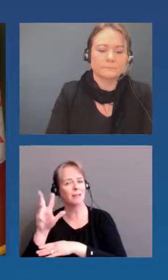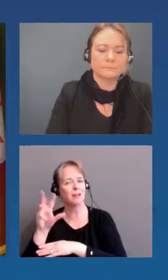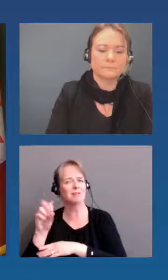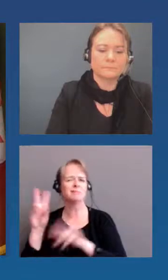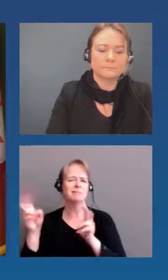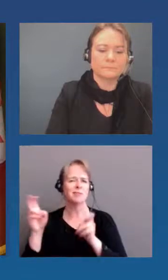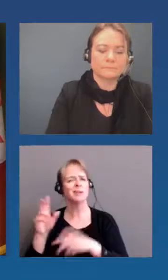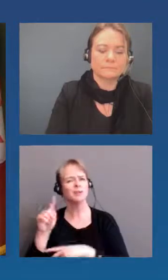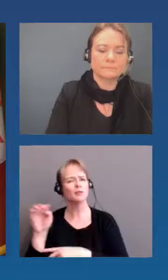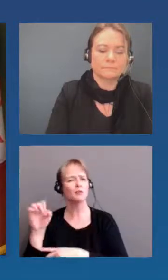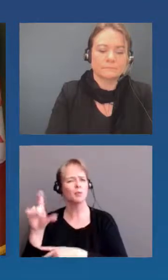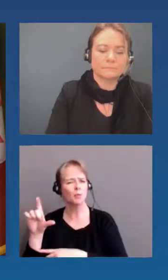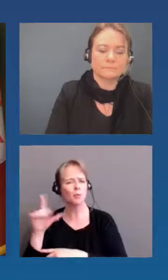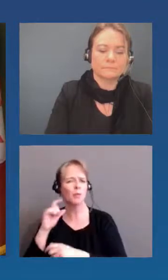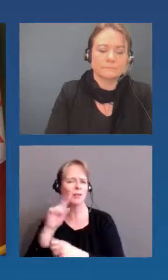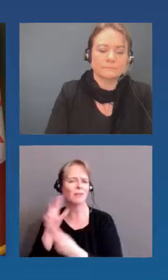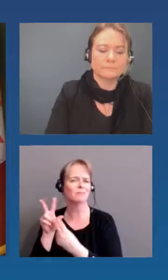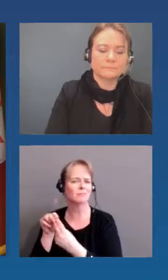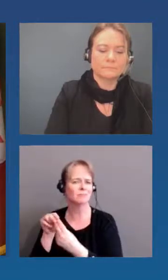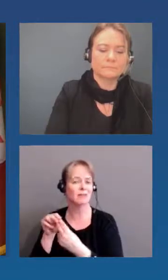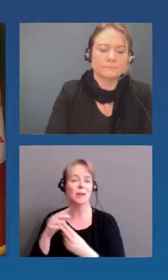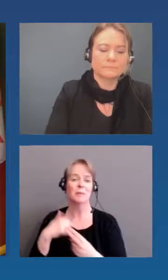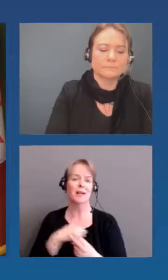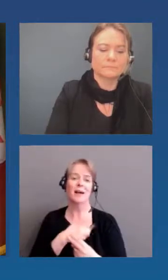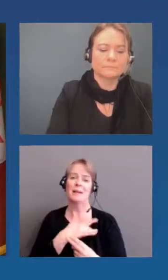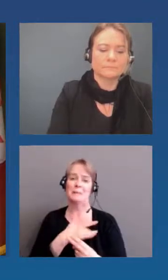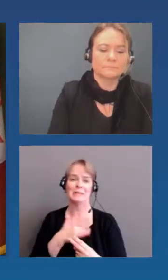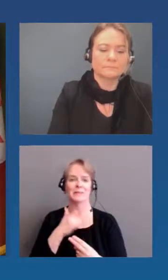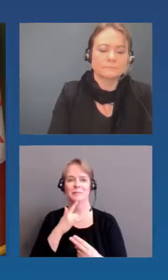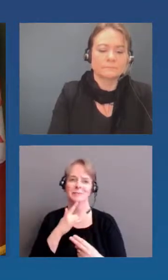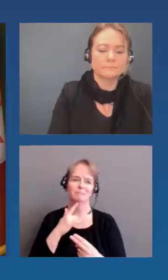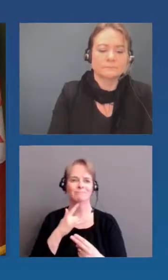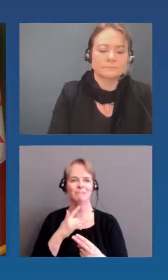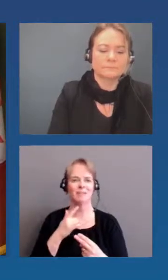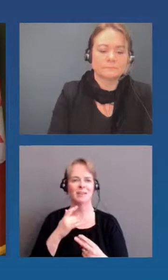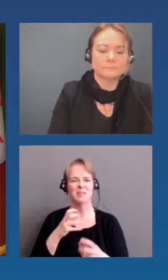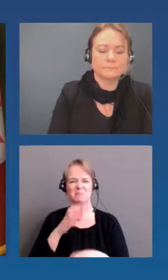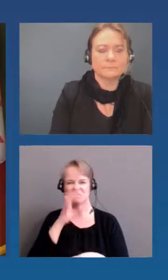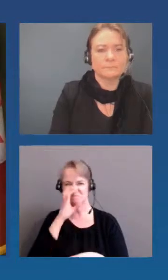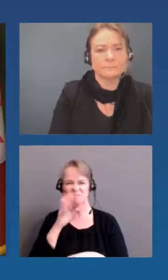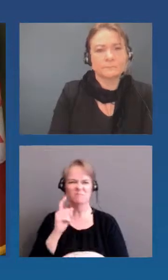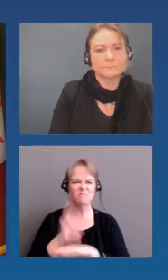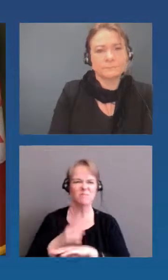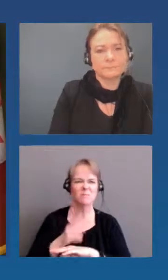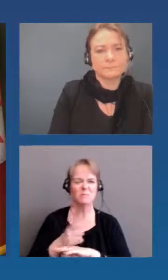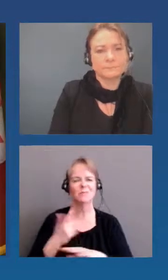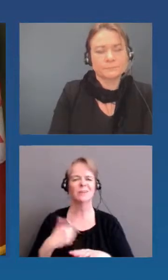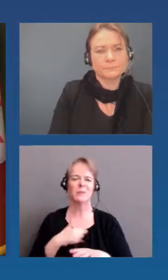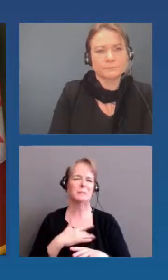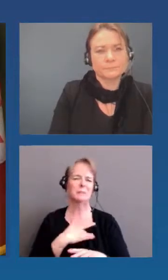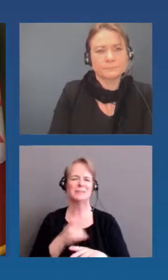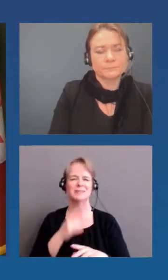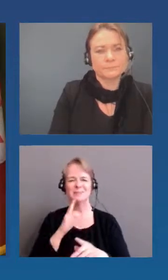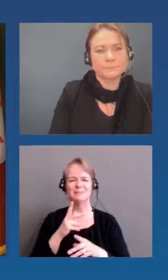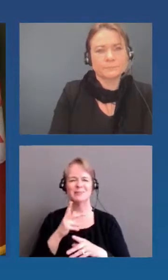kind of approach. We've got the tools, we use them when they're necessary, Sue, but it's like, I also understand